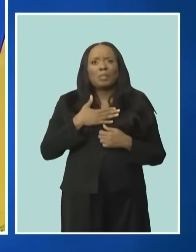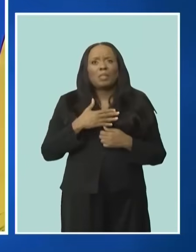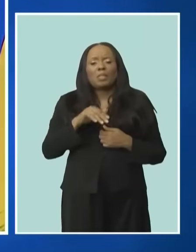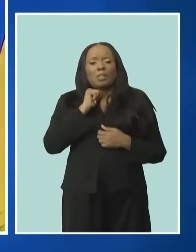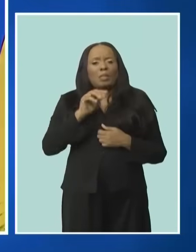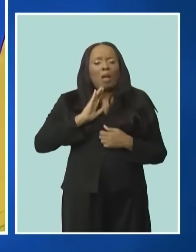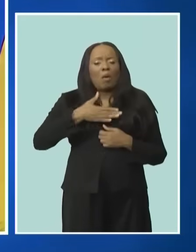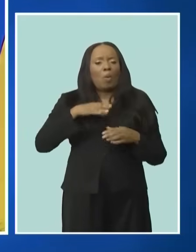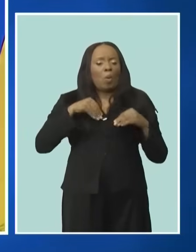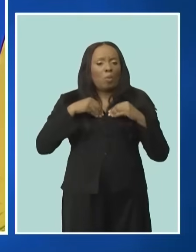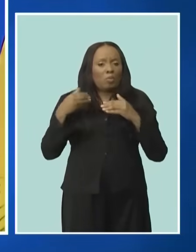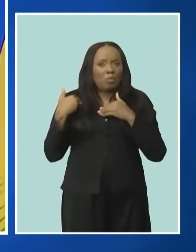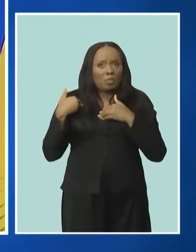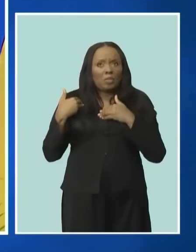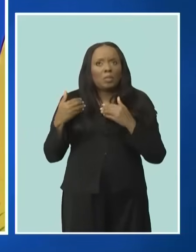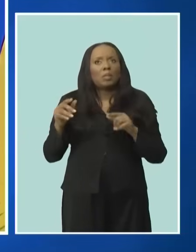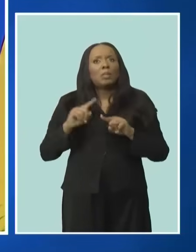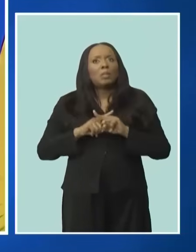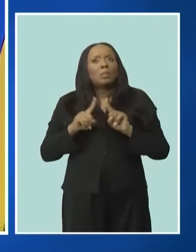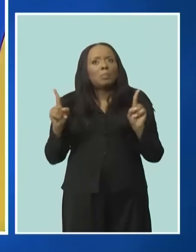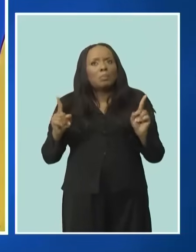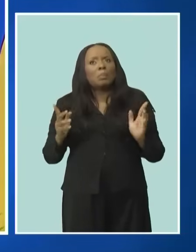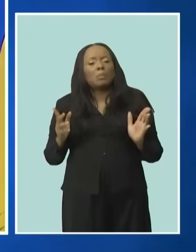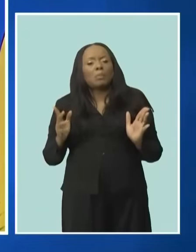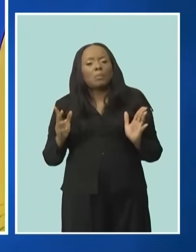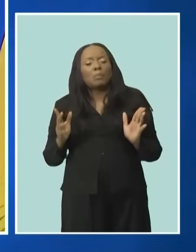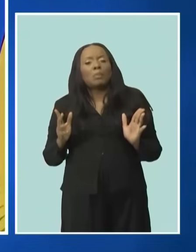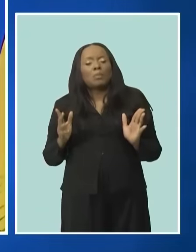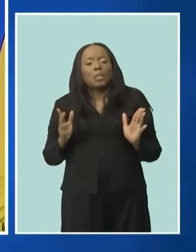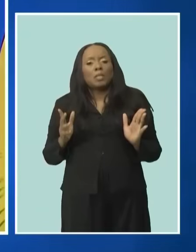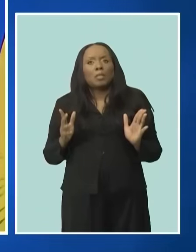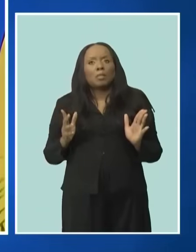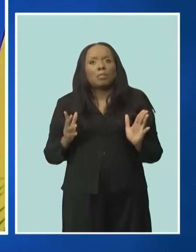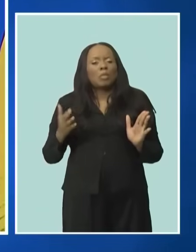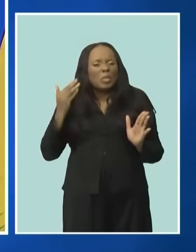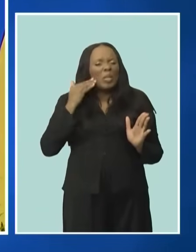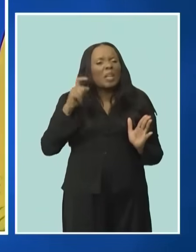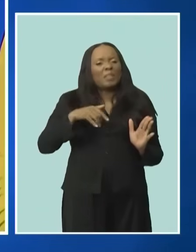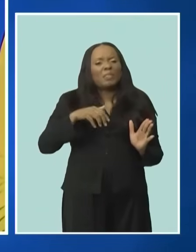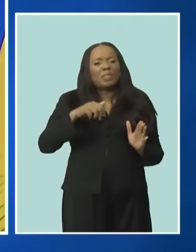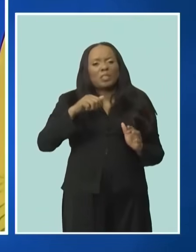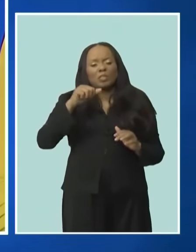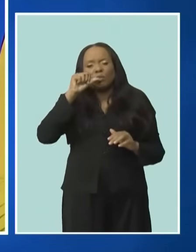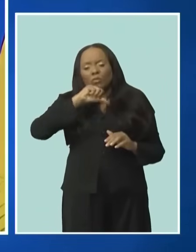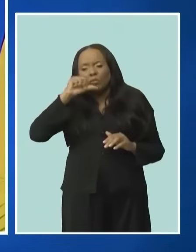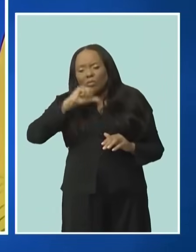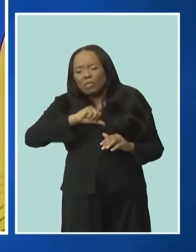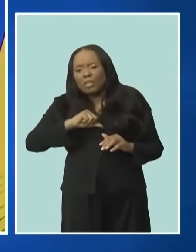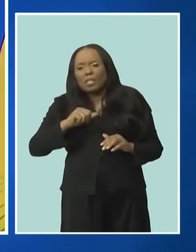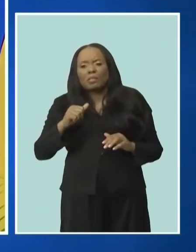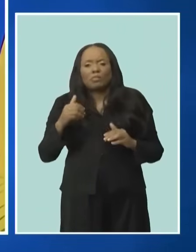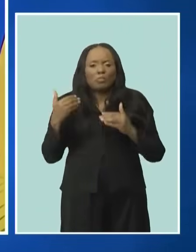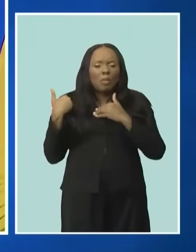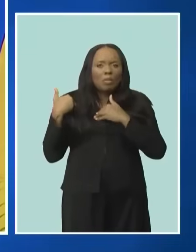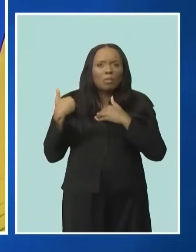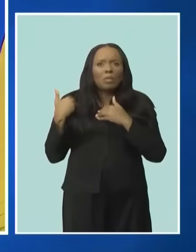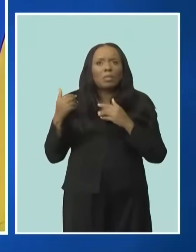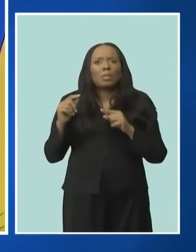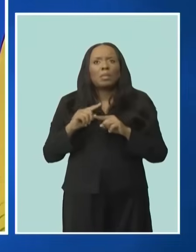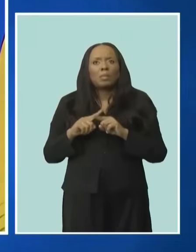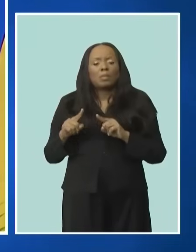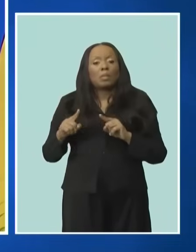own personal responsibility as we hydrate and, drink responsibly and look out for each other, but let's also treat